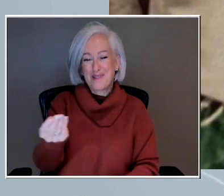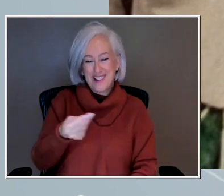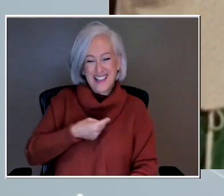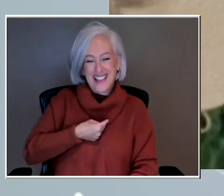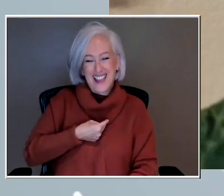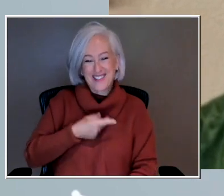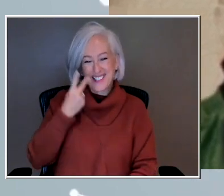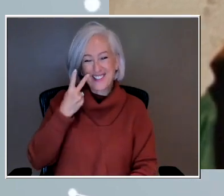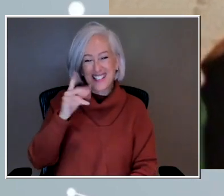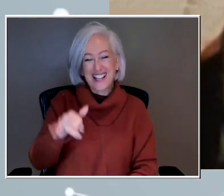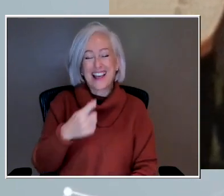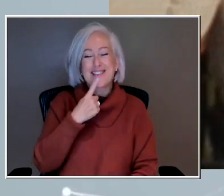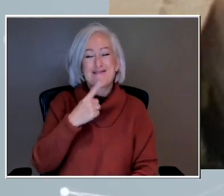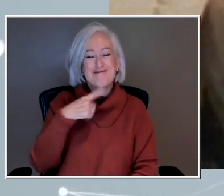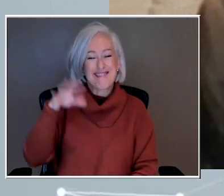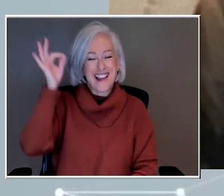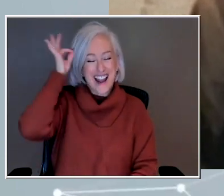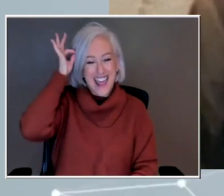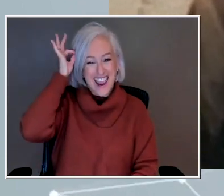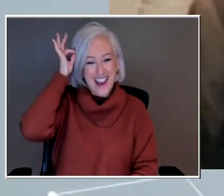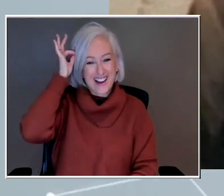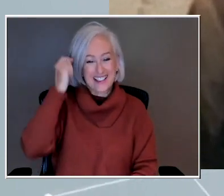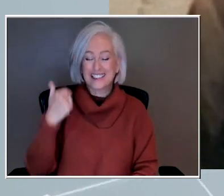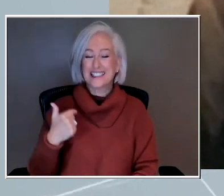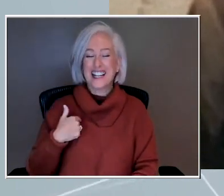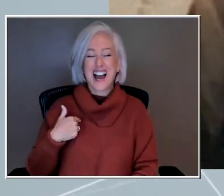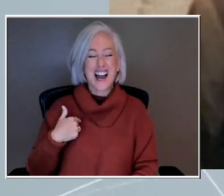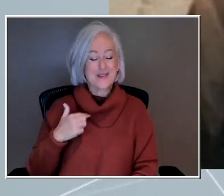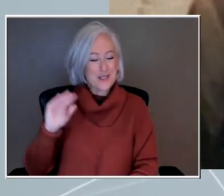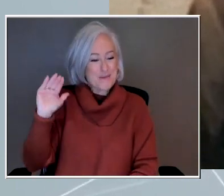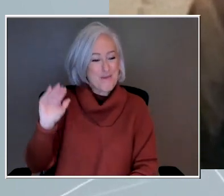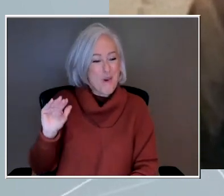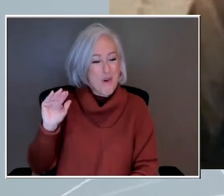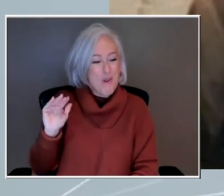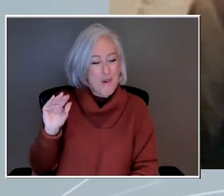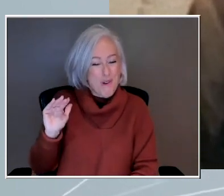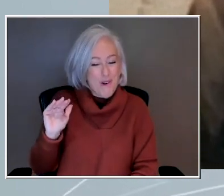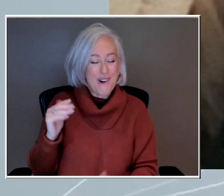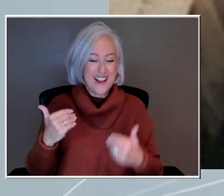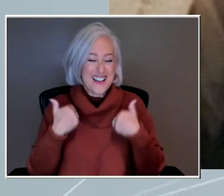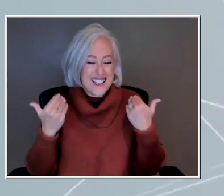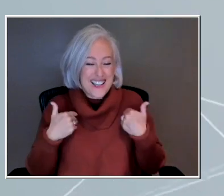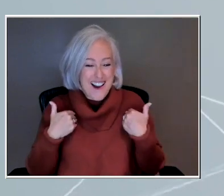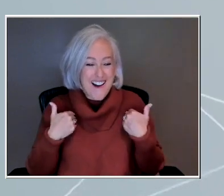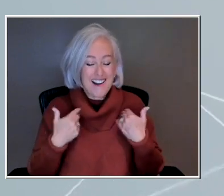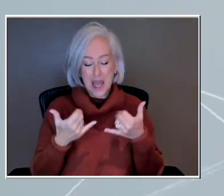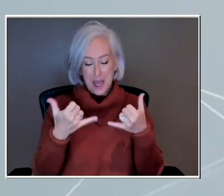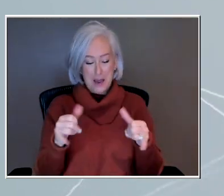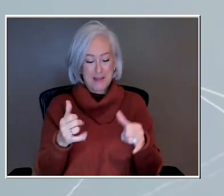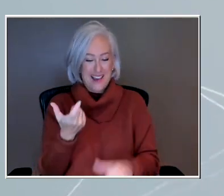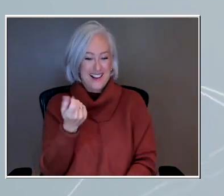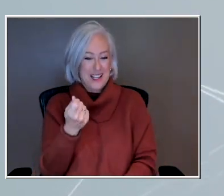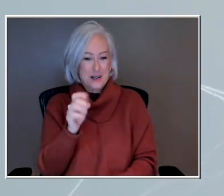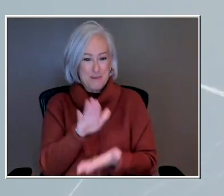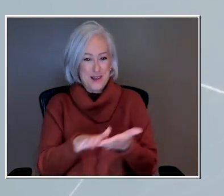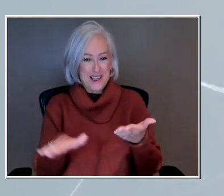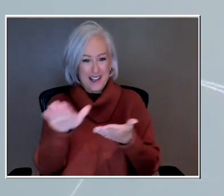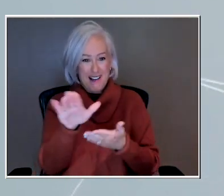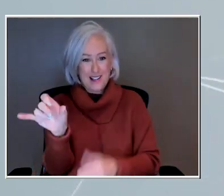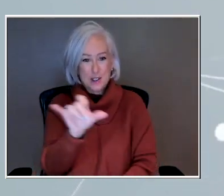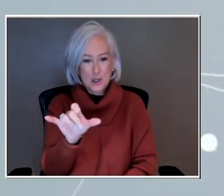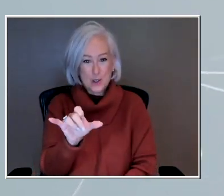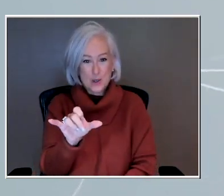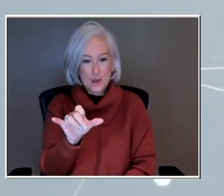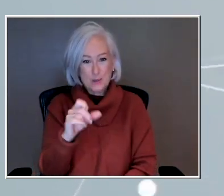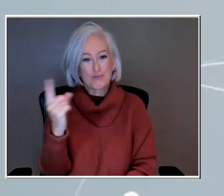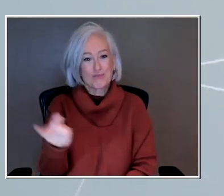was quite small and young, and played a little bit in college as well. But it's always good, and I think any of